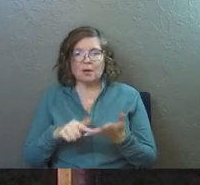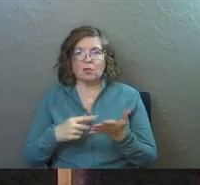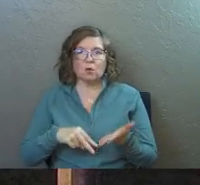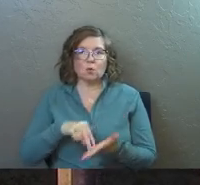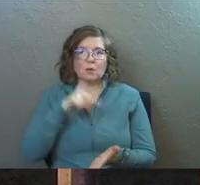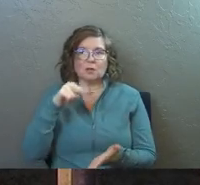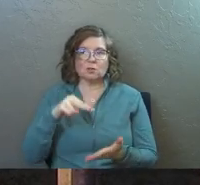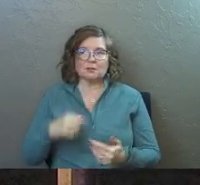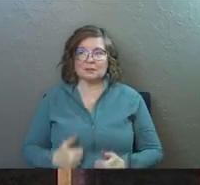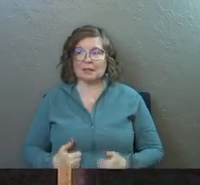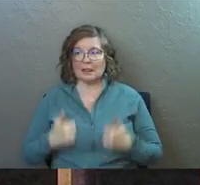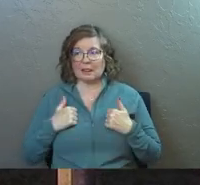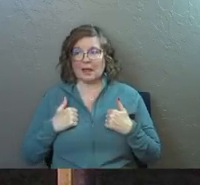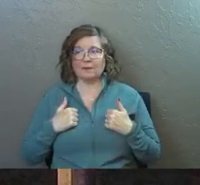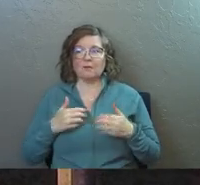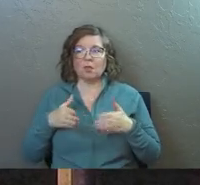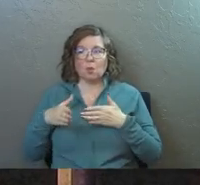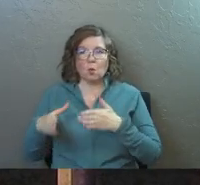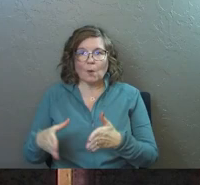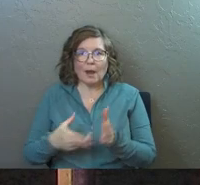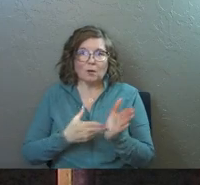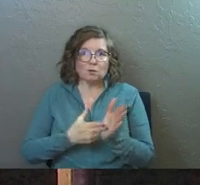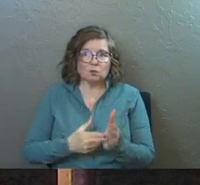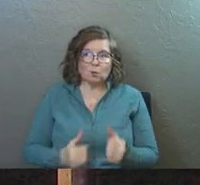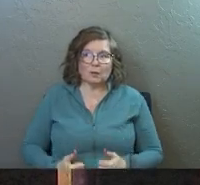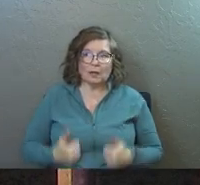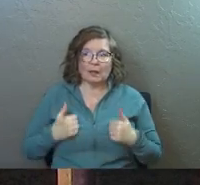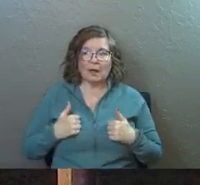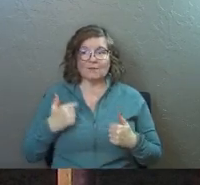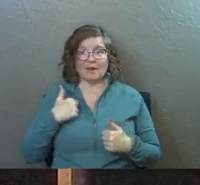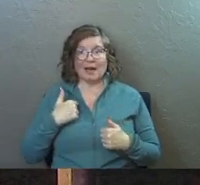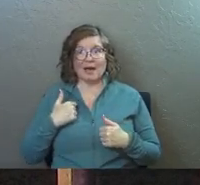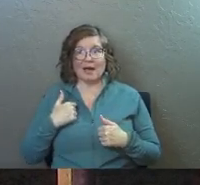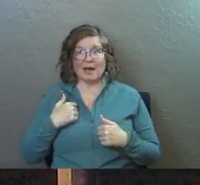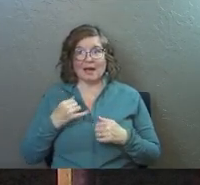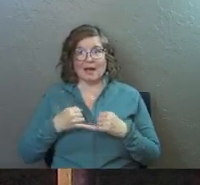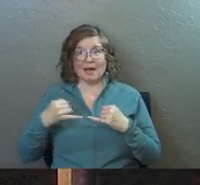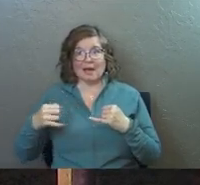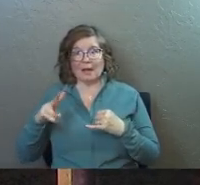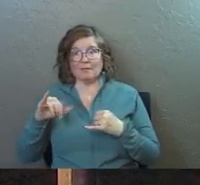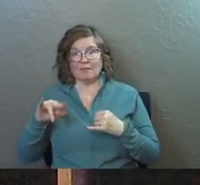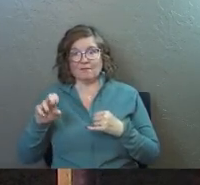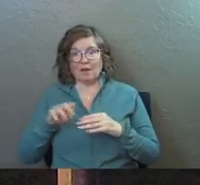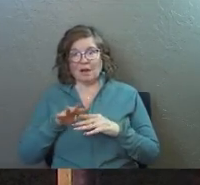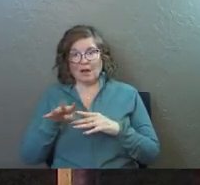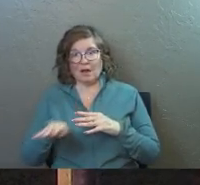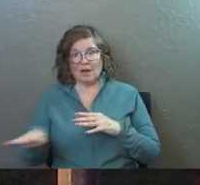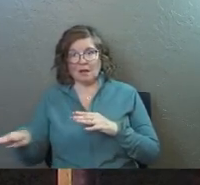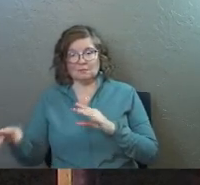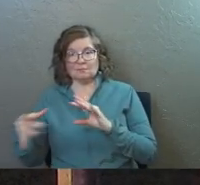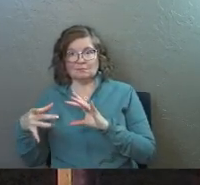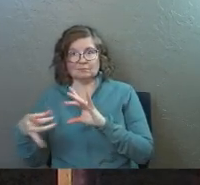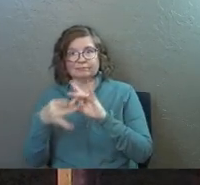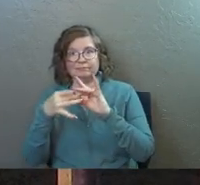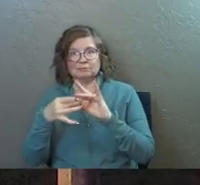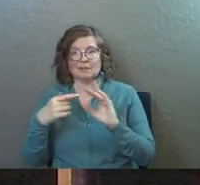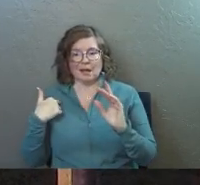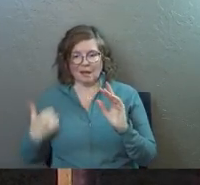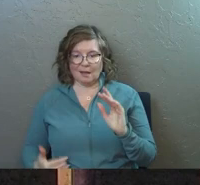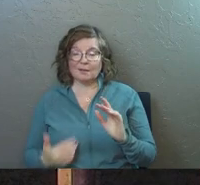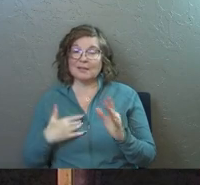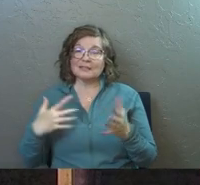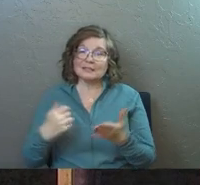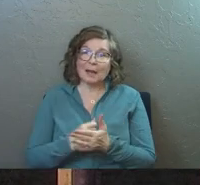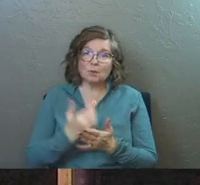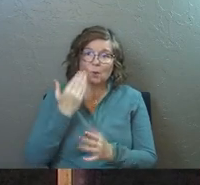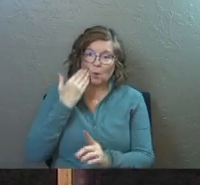the life. I am the vine. Every single one of those statements, we're going to take an individual week and we're going to teach through that, because it's an opportunity for you to